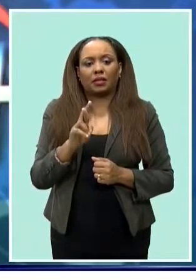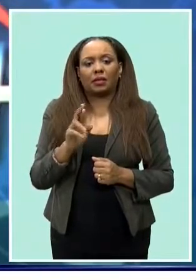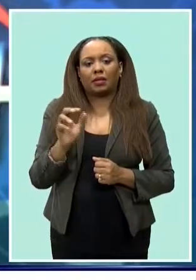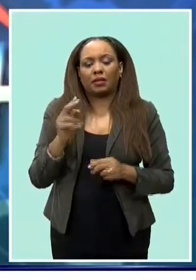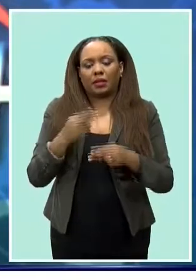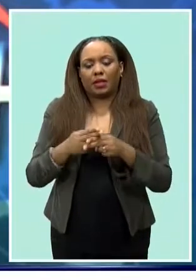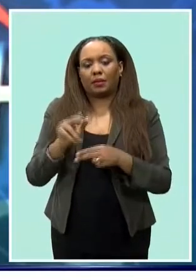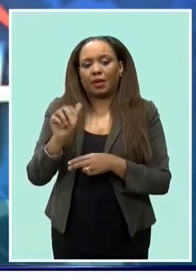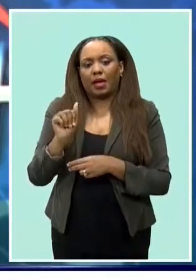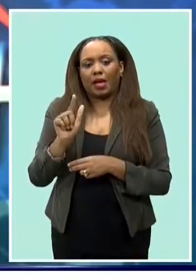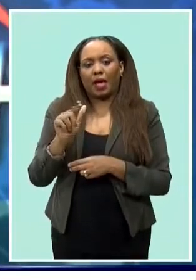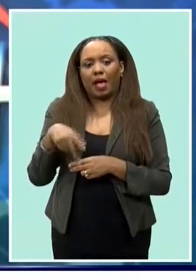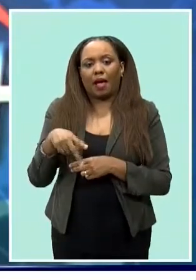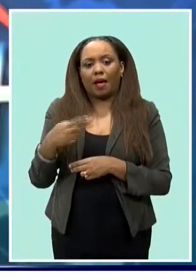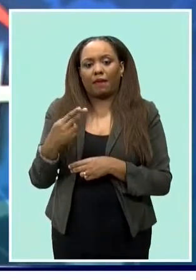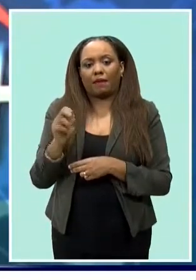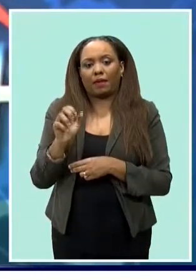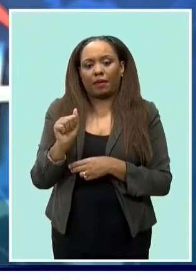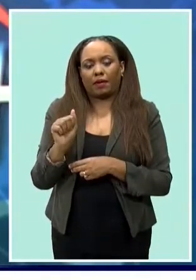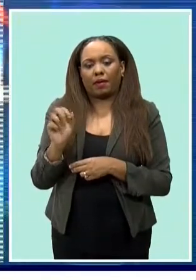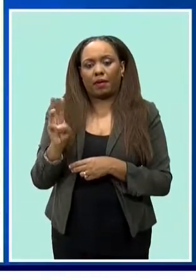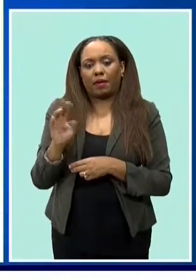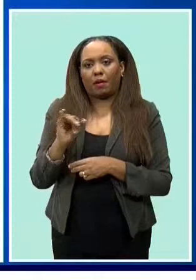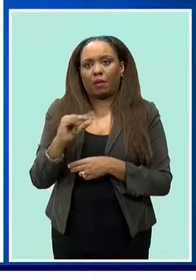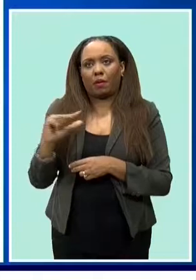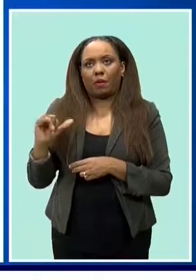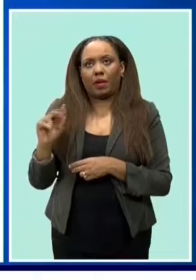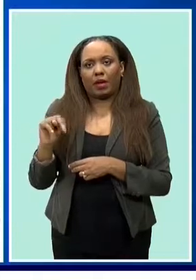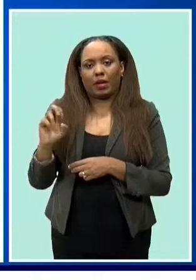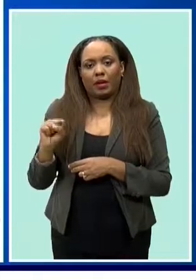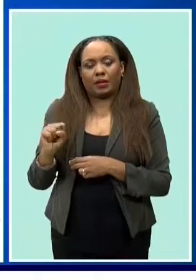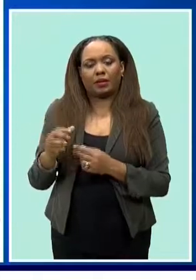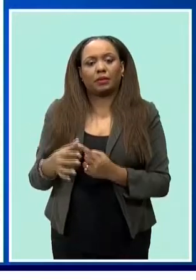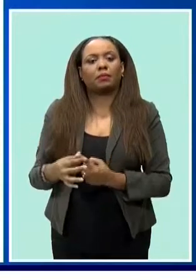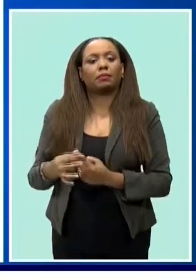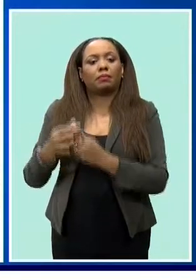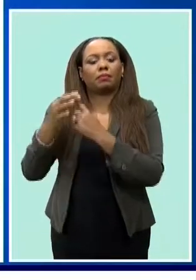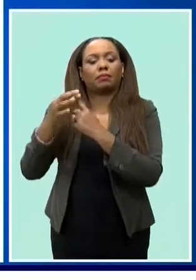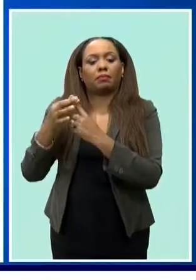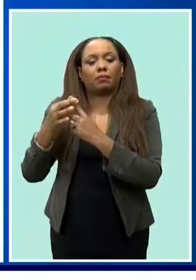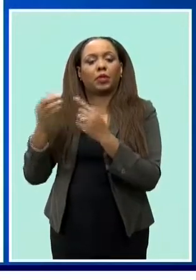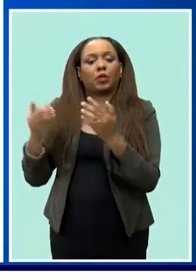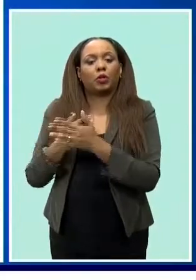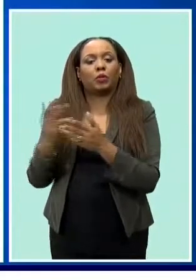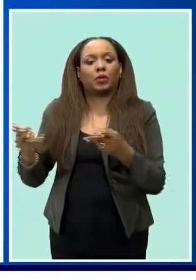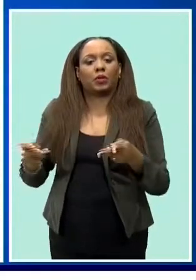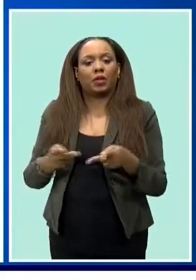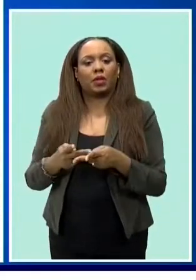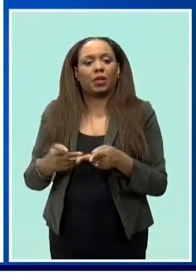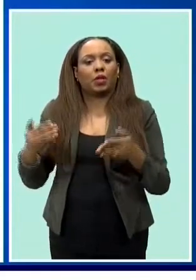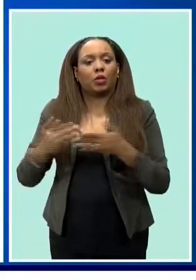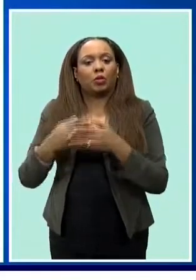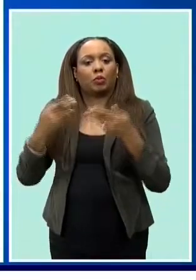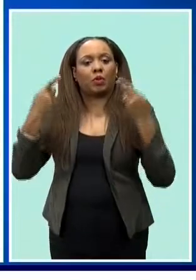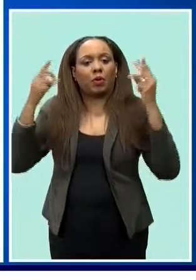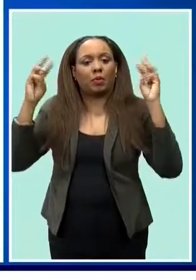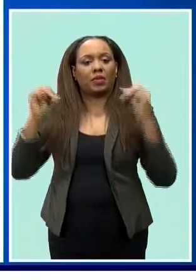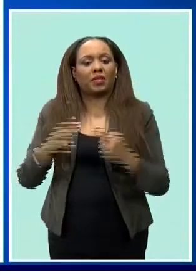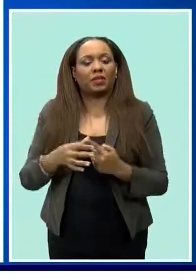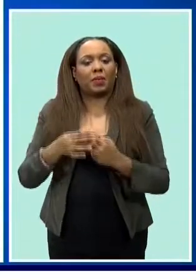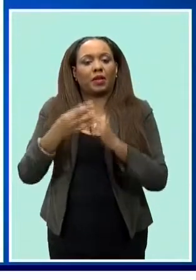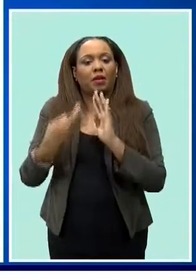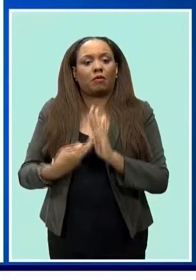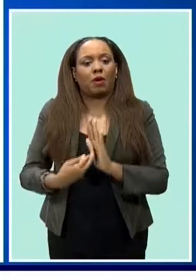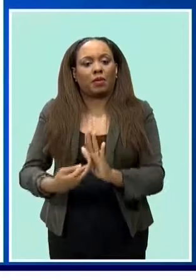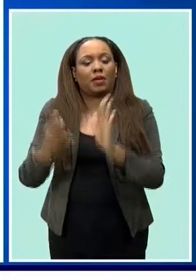new post. The former Deputy High Commissioner to London has been named the Prime Minister's Special Envoy to Suriname. President of the Senate, Sir